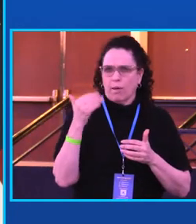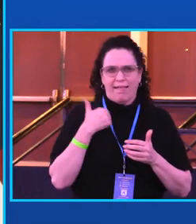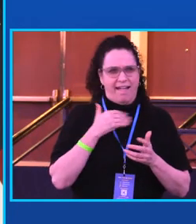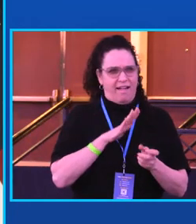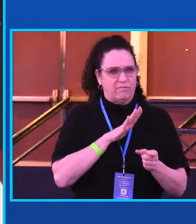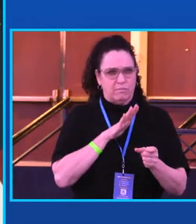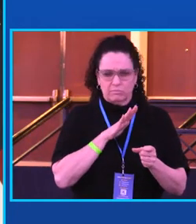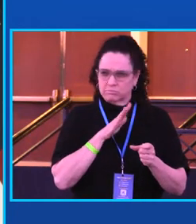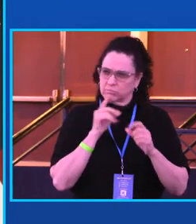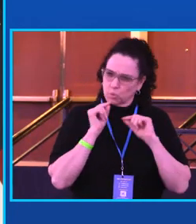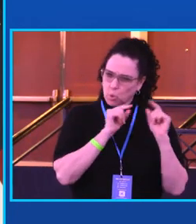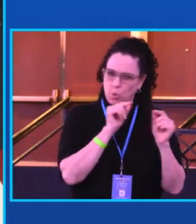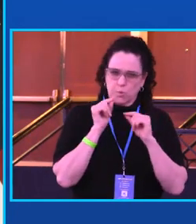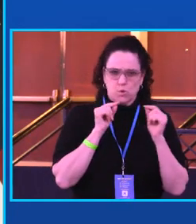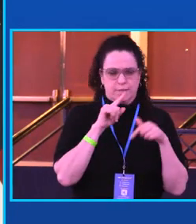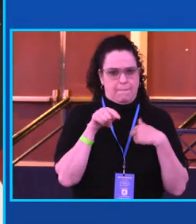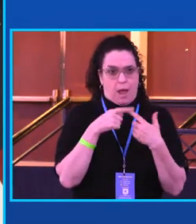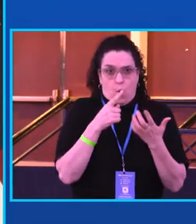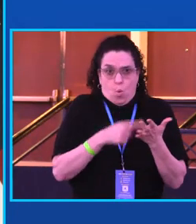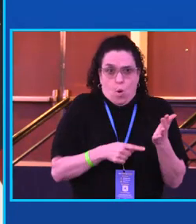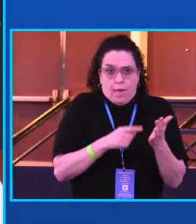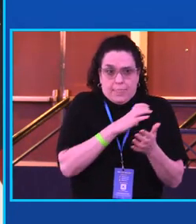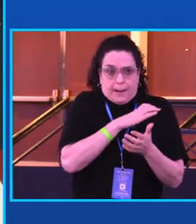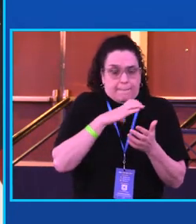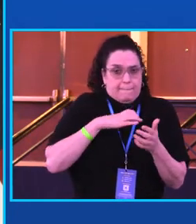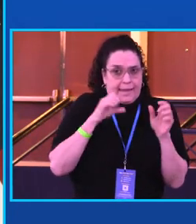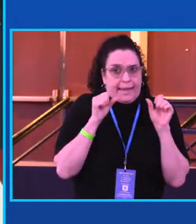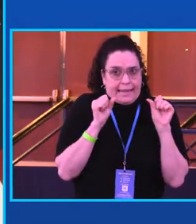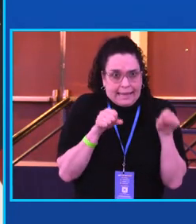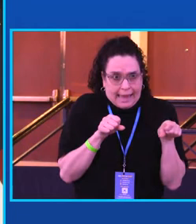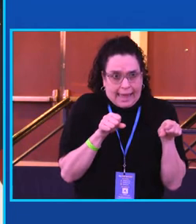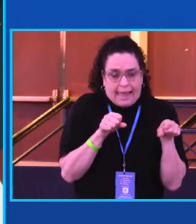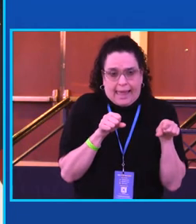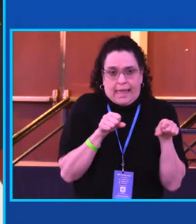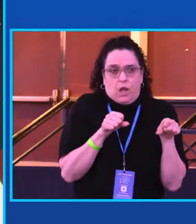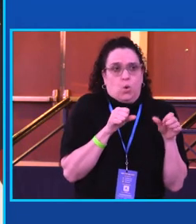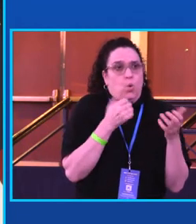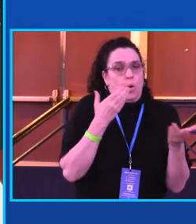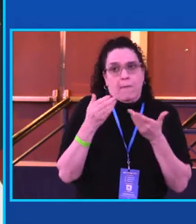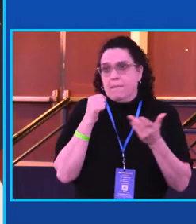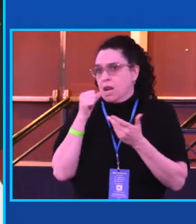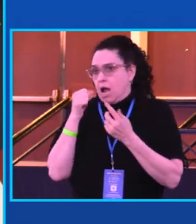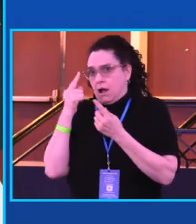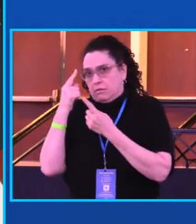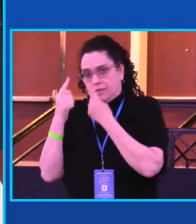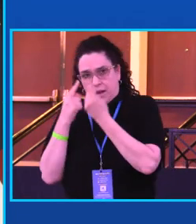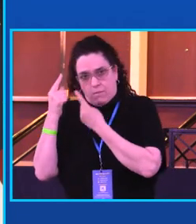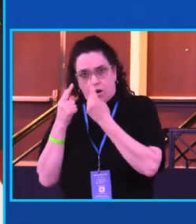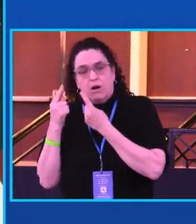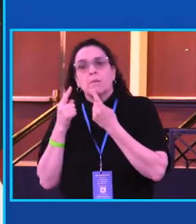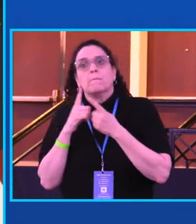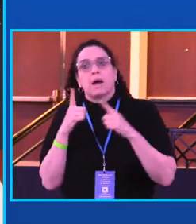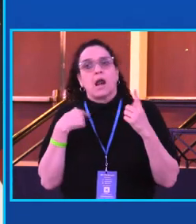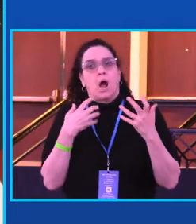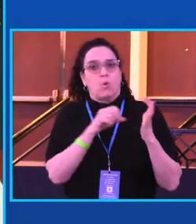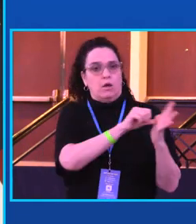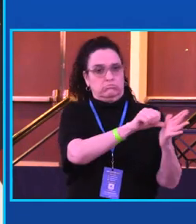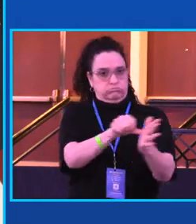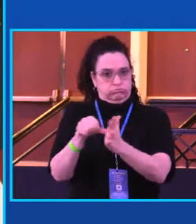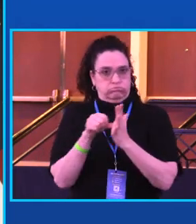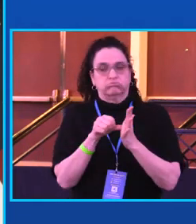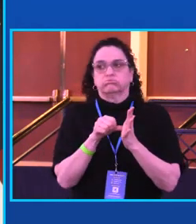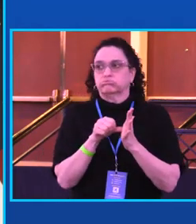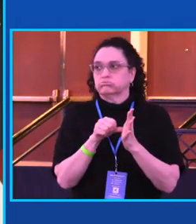rumors about what the committee may or may not be considering. But I want to assure